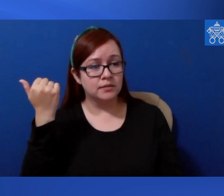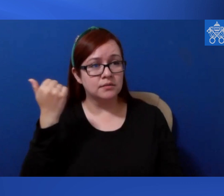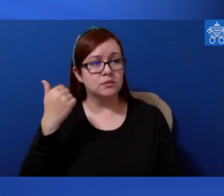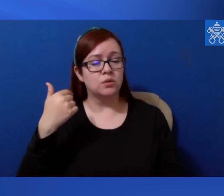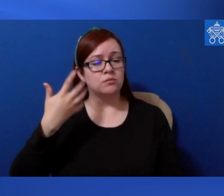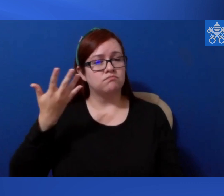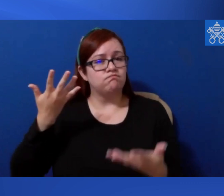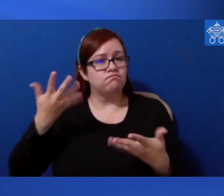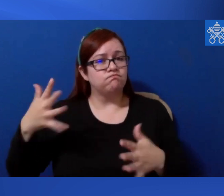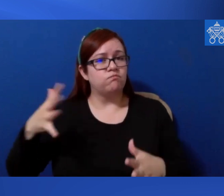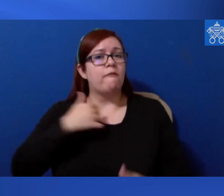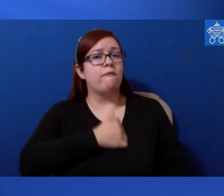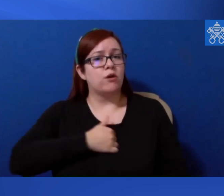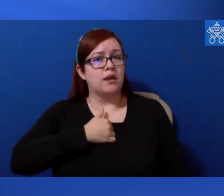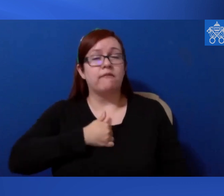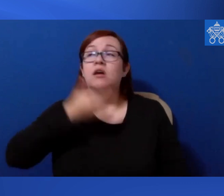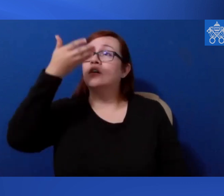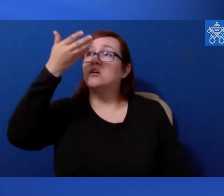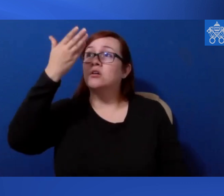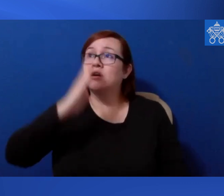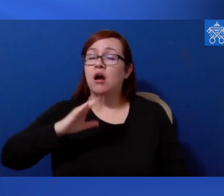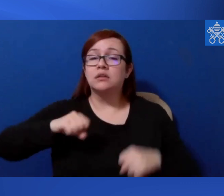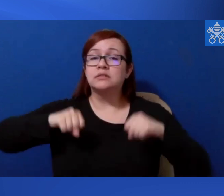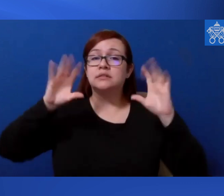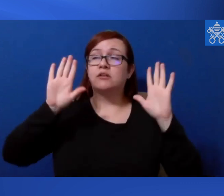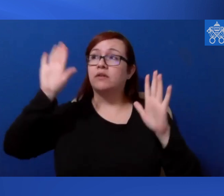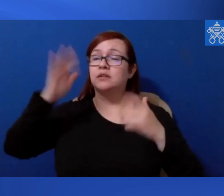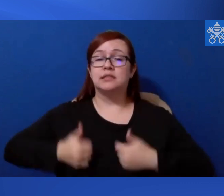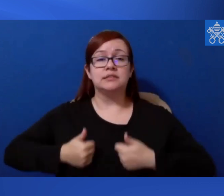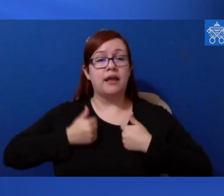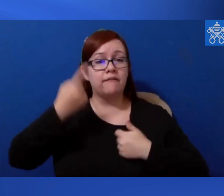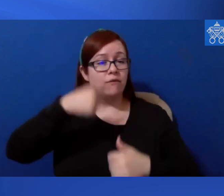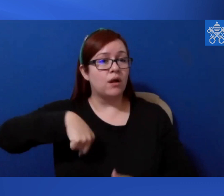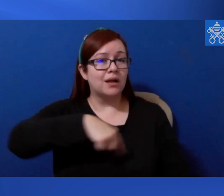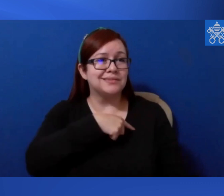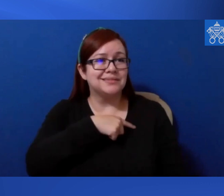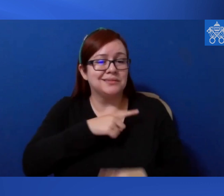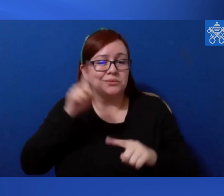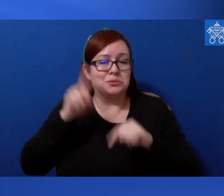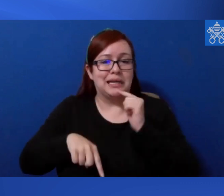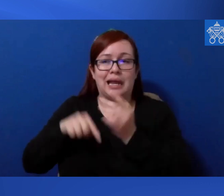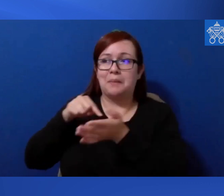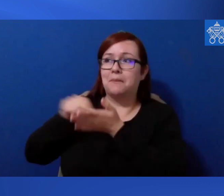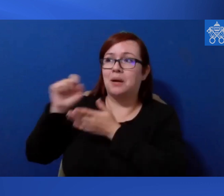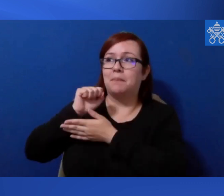forgiven. God gave His life for us, and no way can we compensate for His mercy,